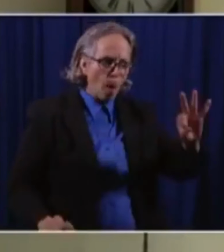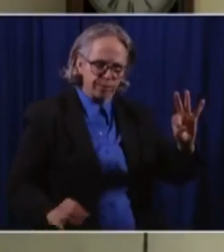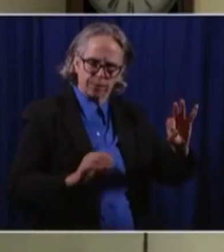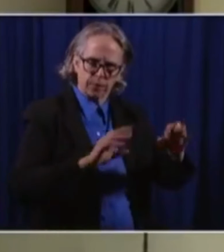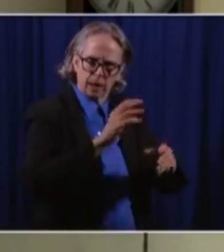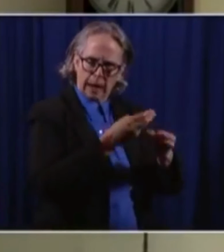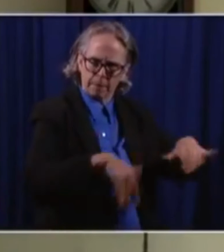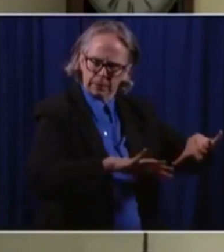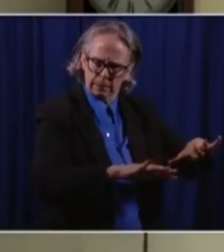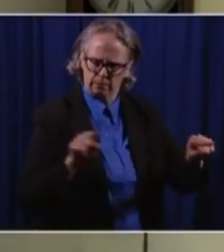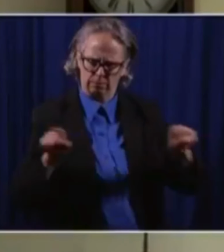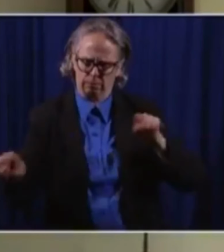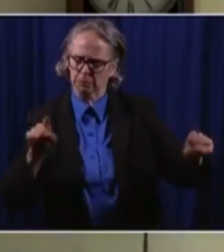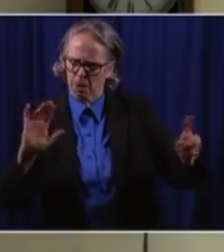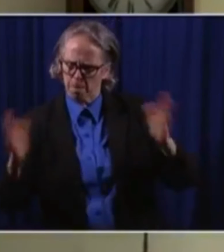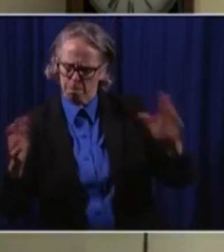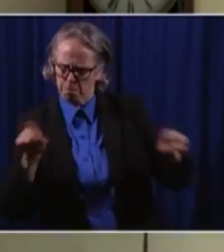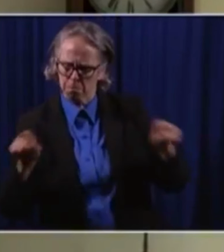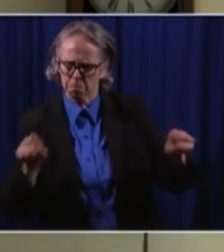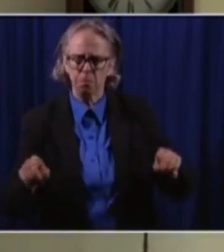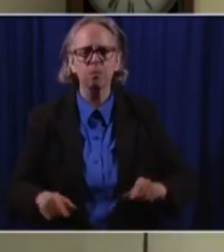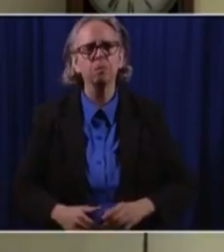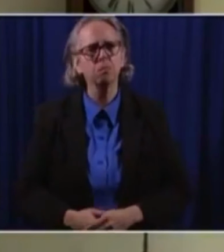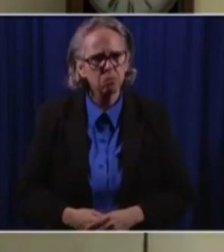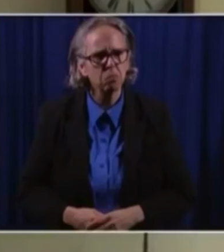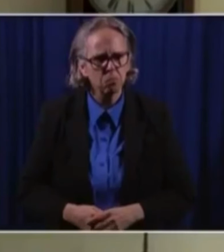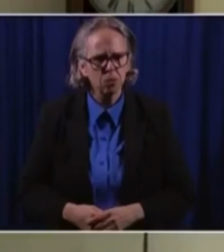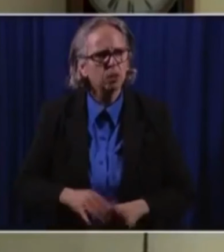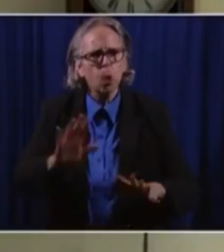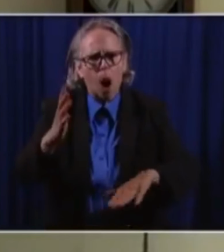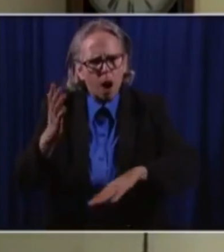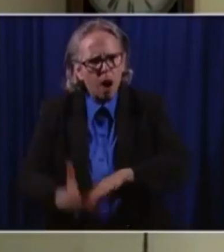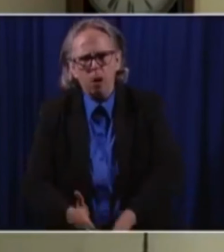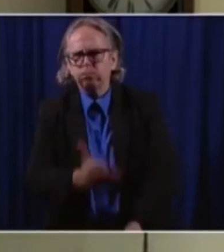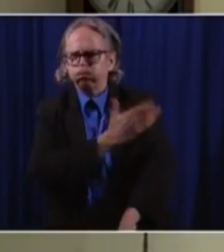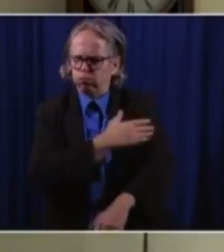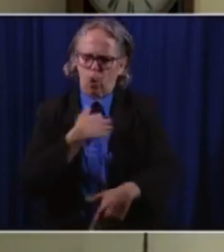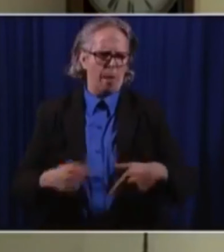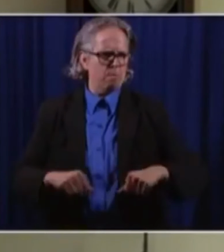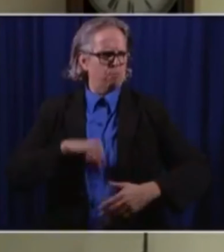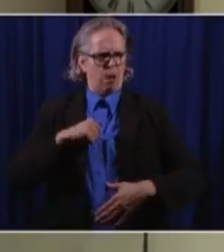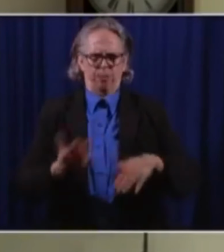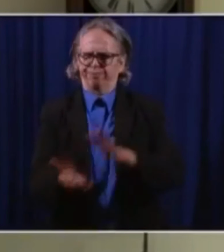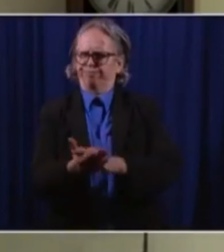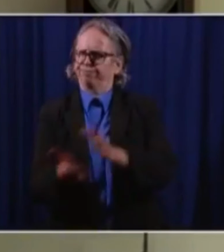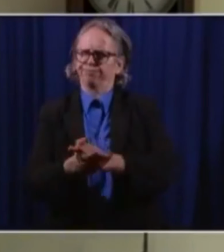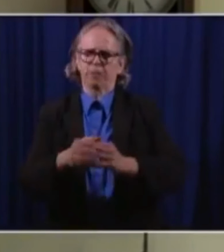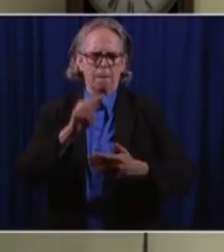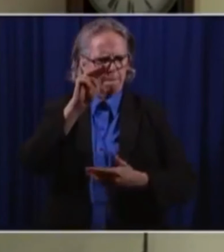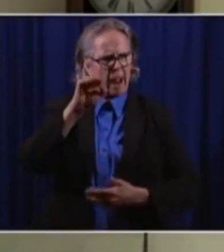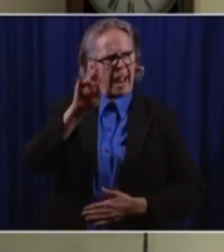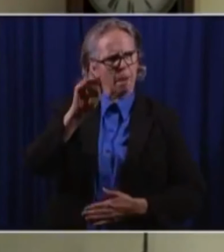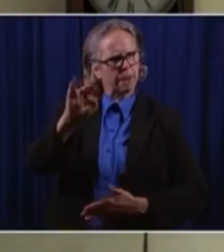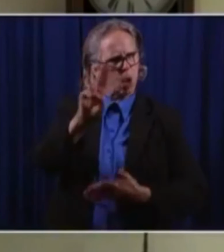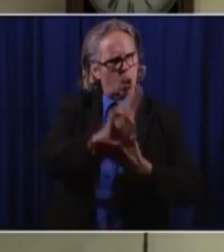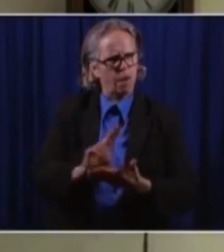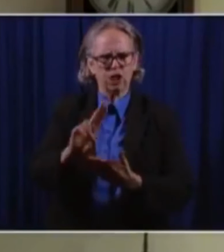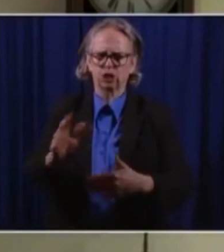someone has tested positive. So we, again, congratulate the officials at Miami